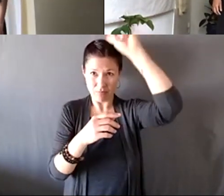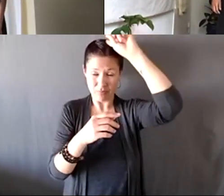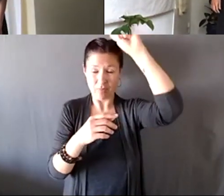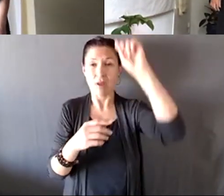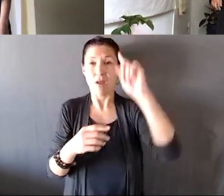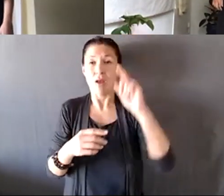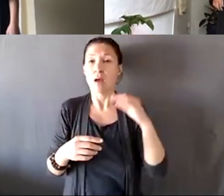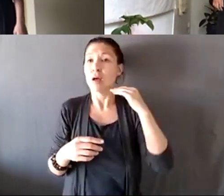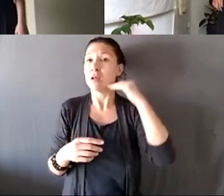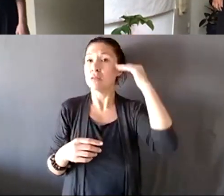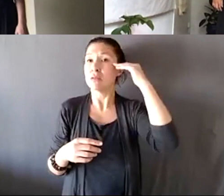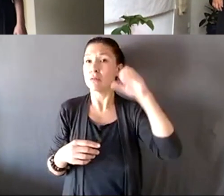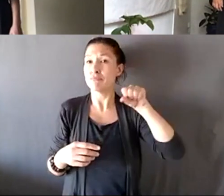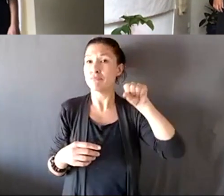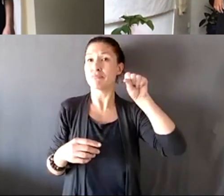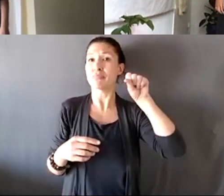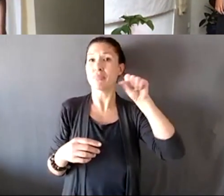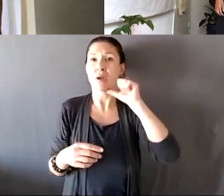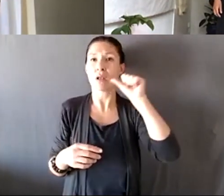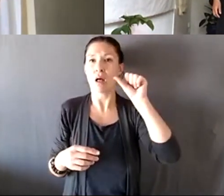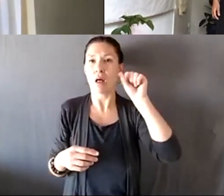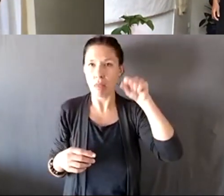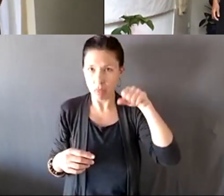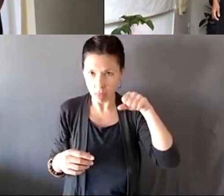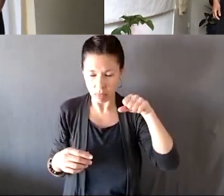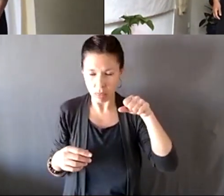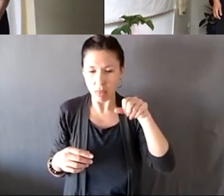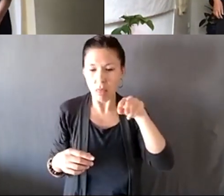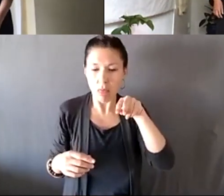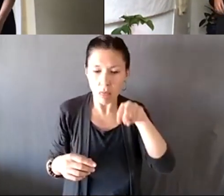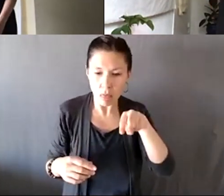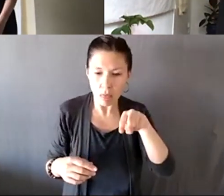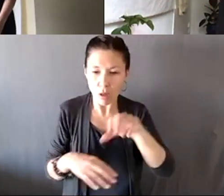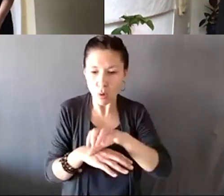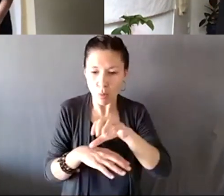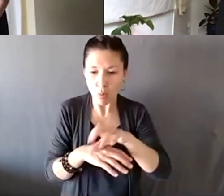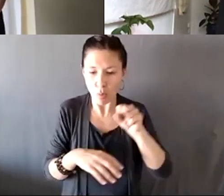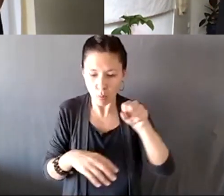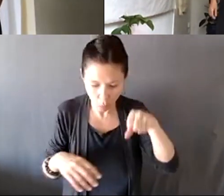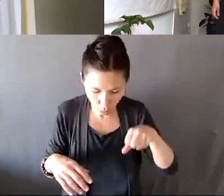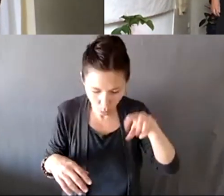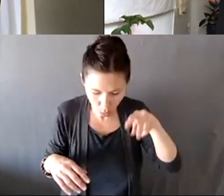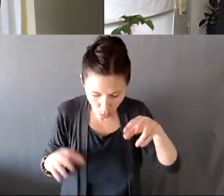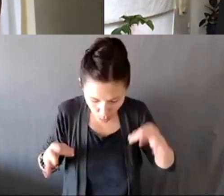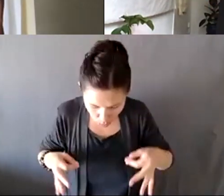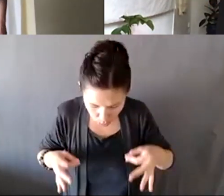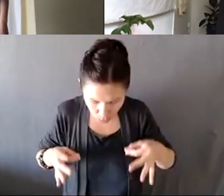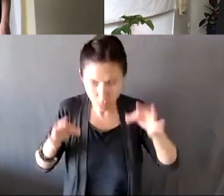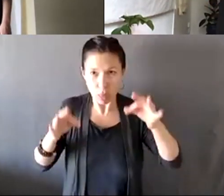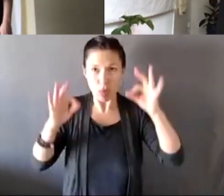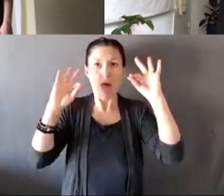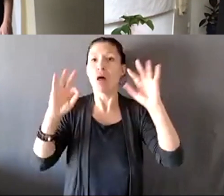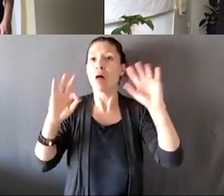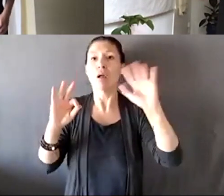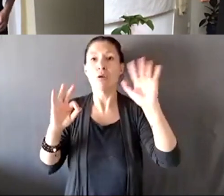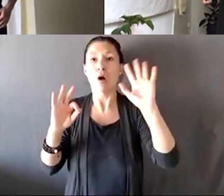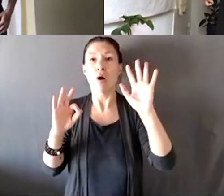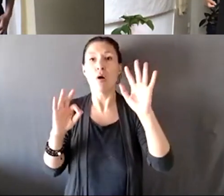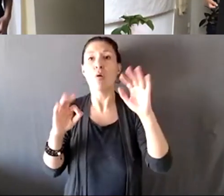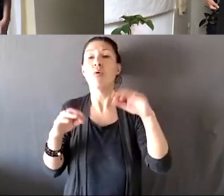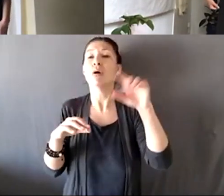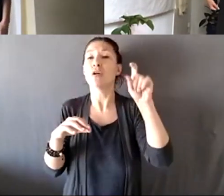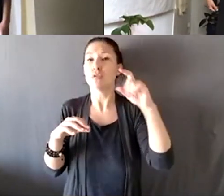or toward wood, east, or metal, right, but toward heaven. The shoulders are